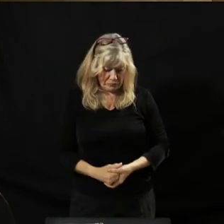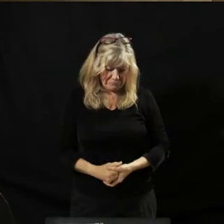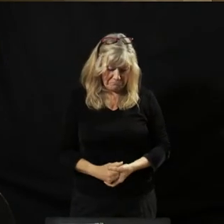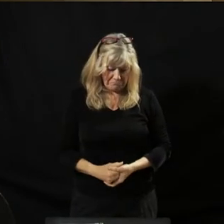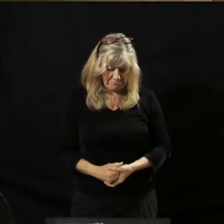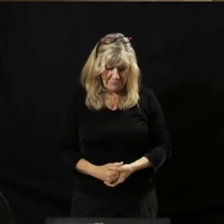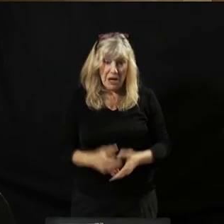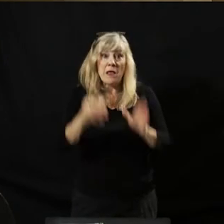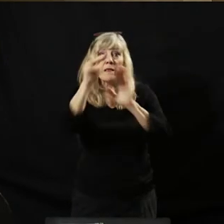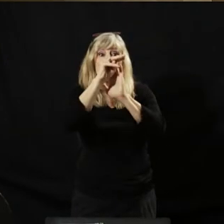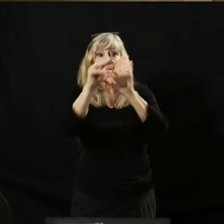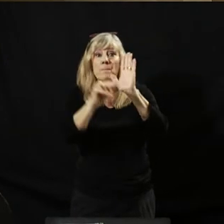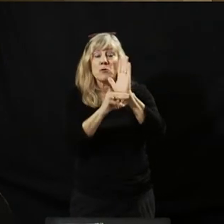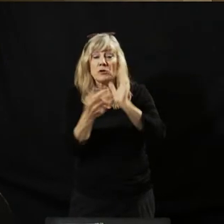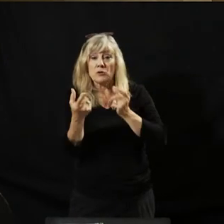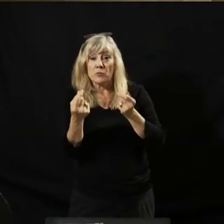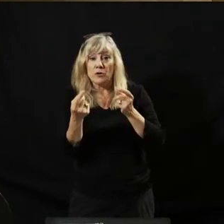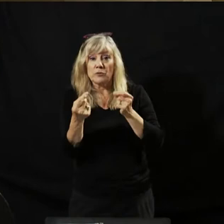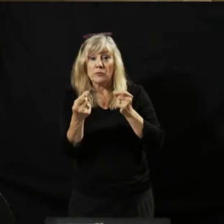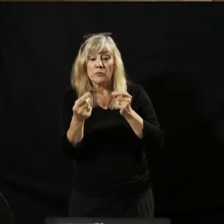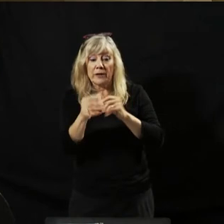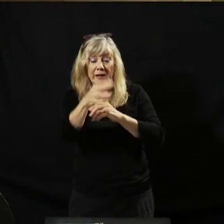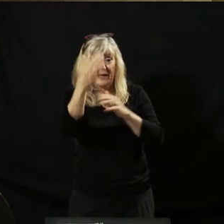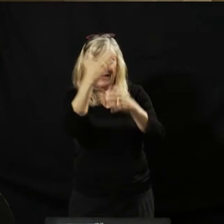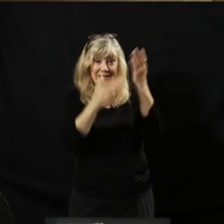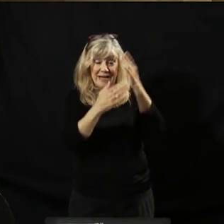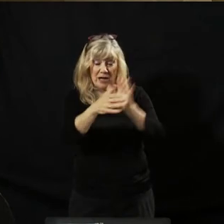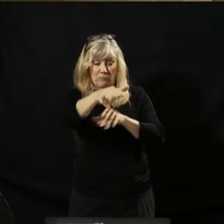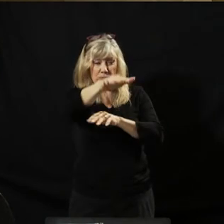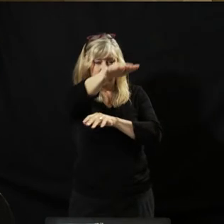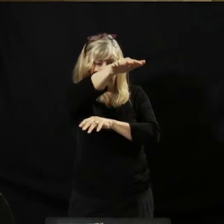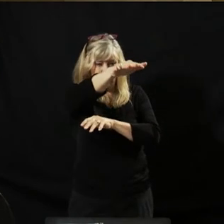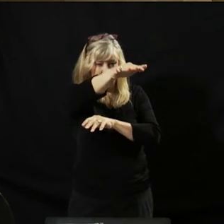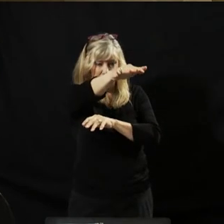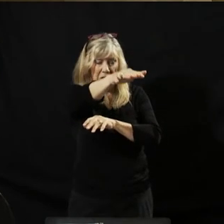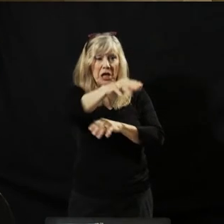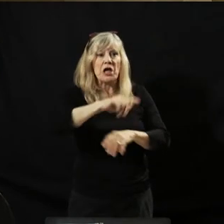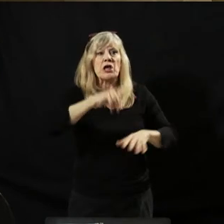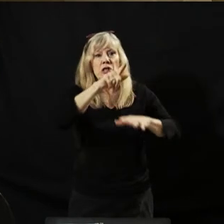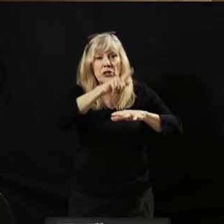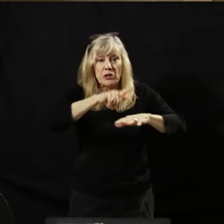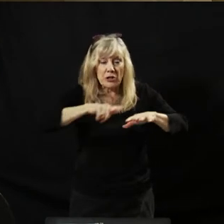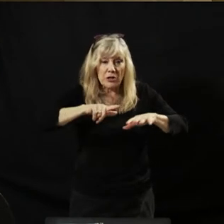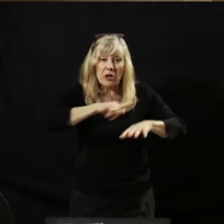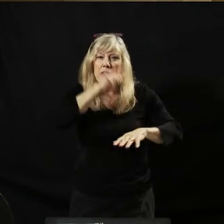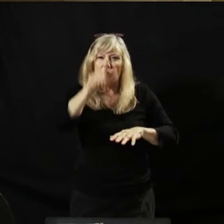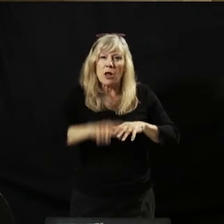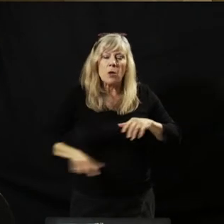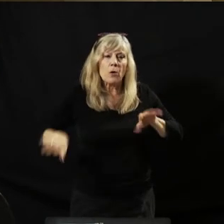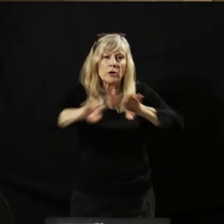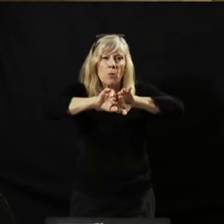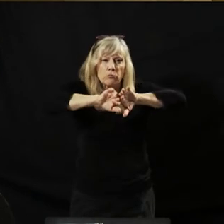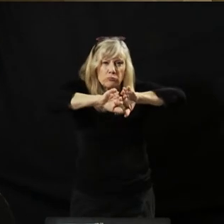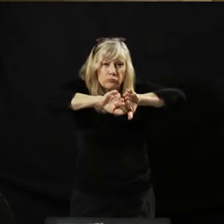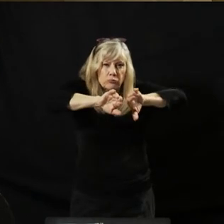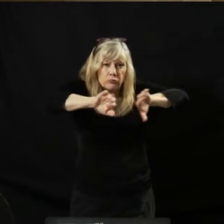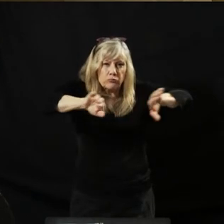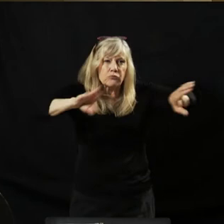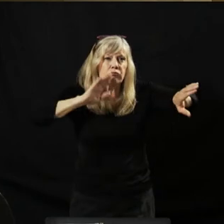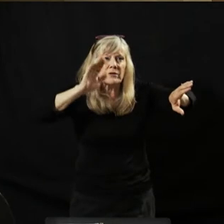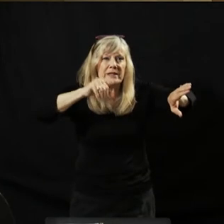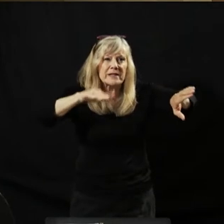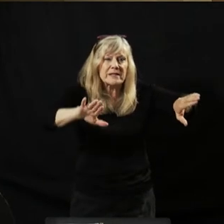Moses stretched out his hand over the sea, and the Lord swept the sea with a strong east wind throughout the